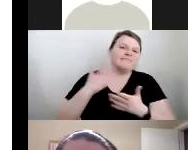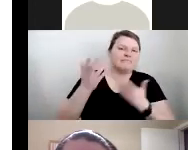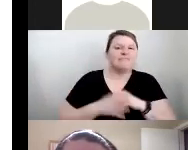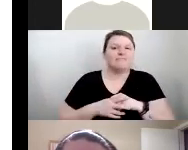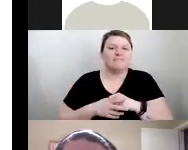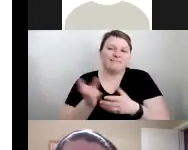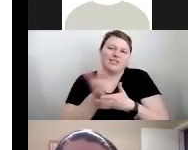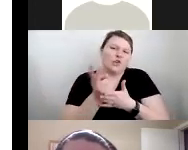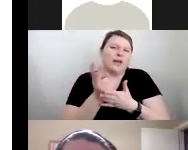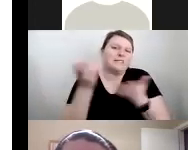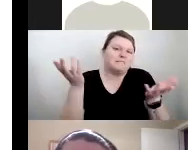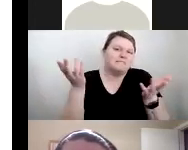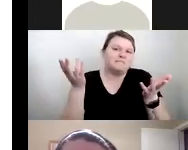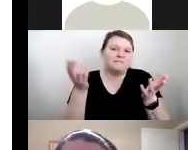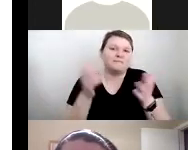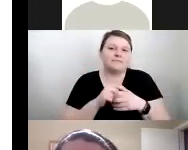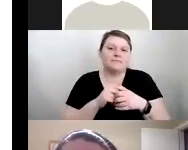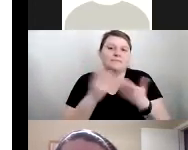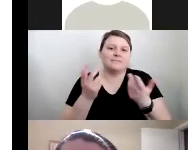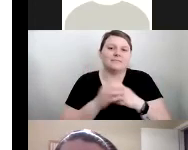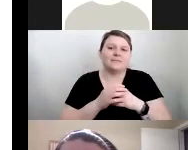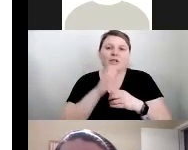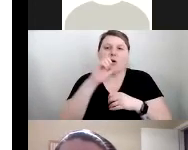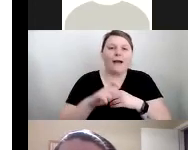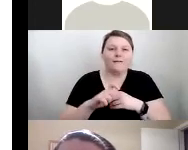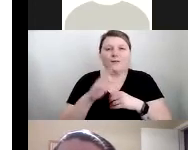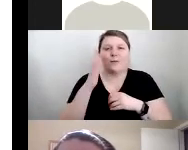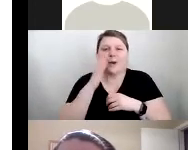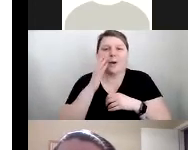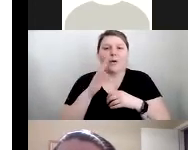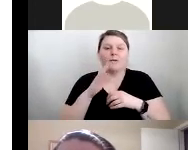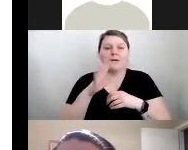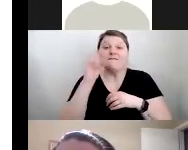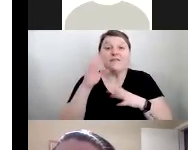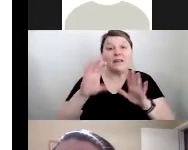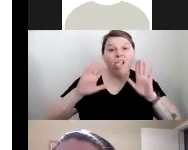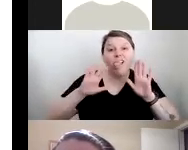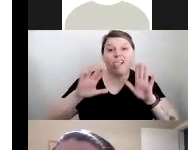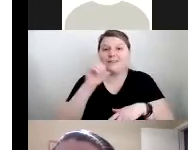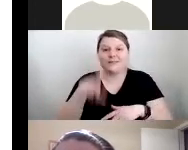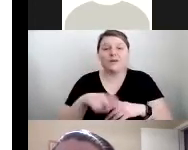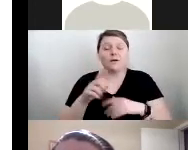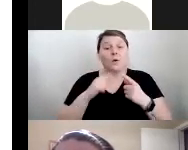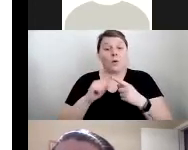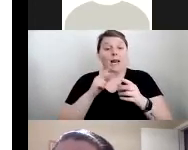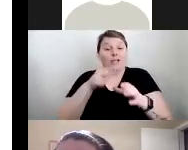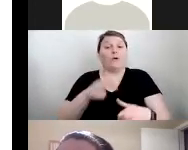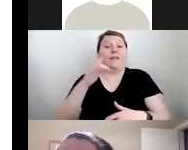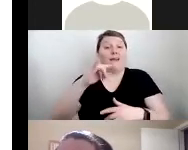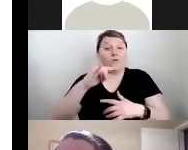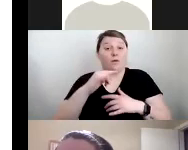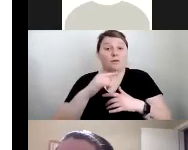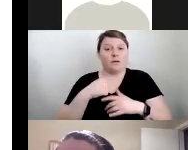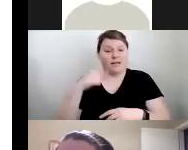It's 2 weeks of that. So it's not anybody getting in your face, making you do 50 push-ups. In fact, when I joined the Air Force, I